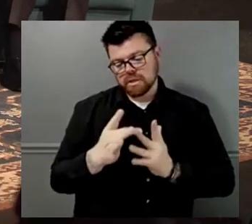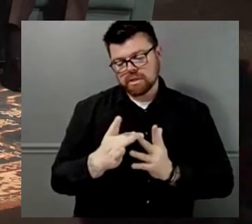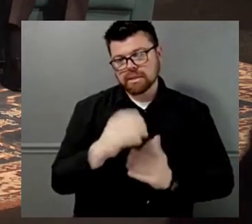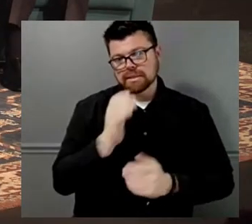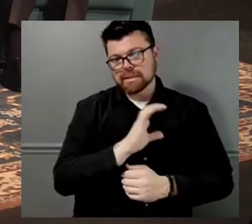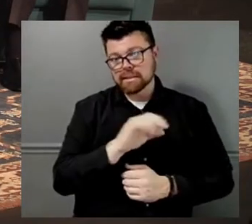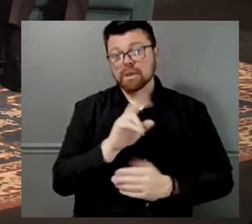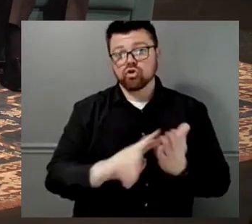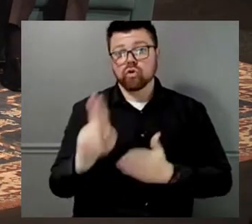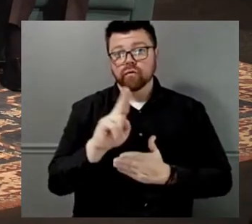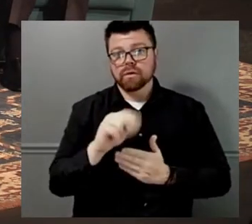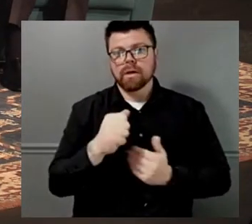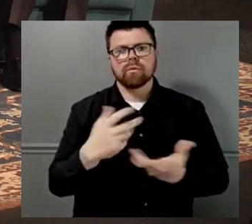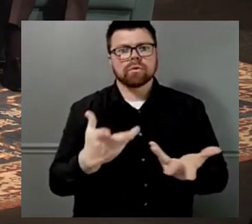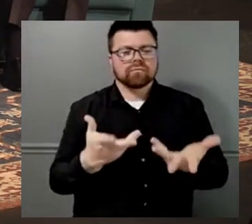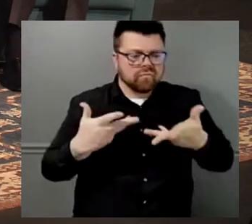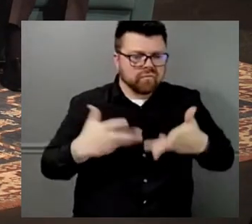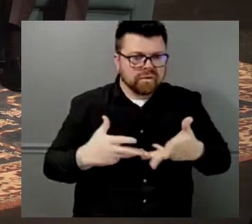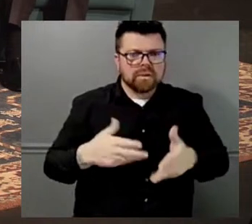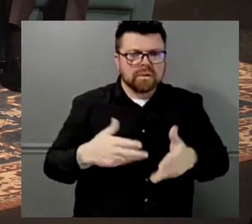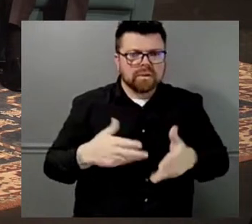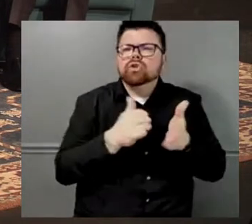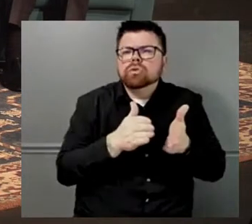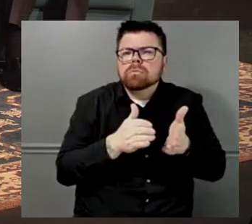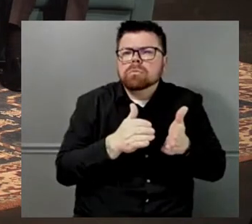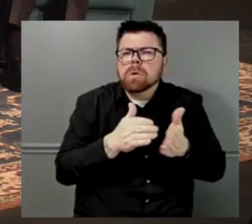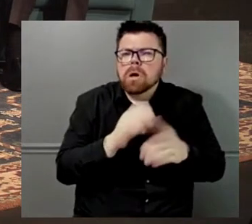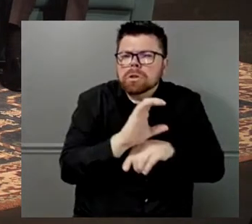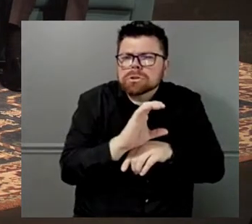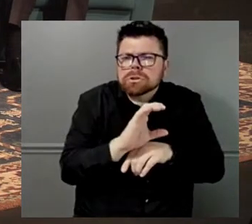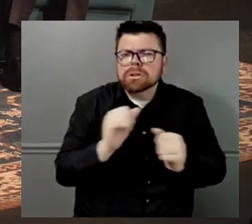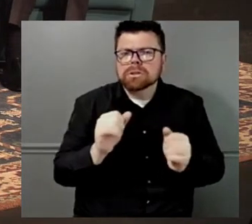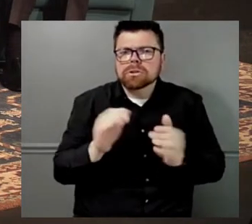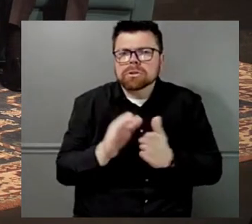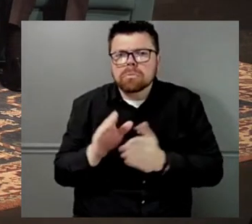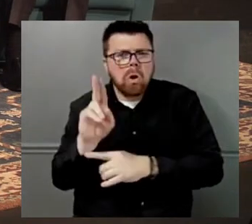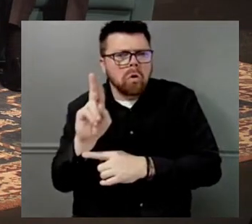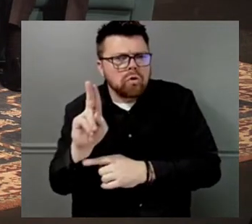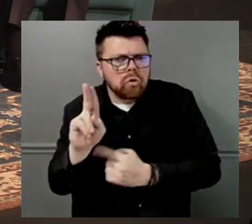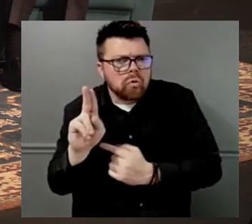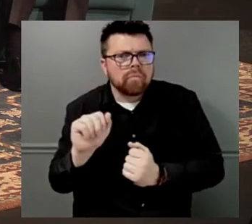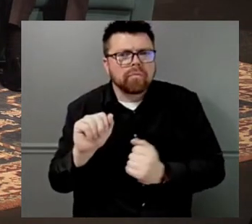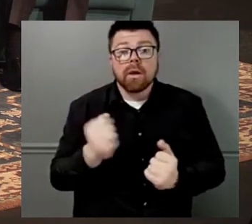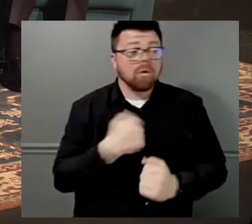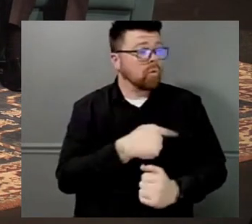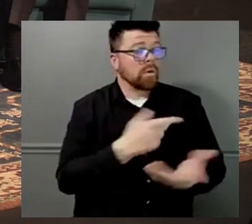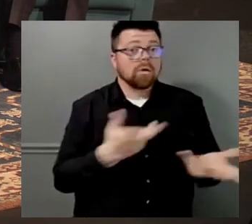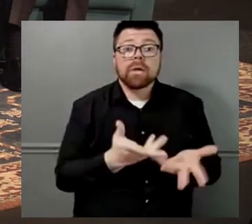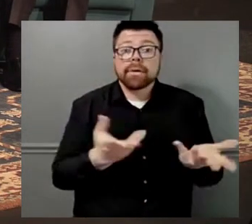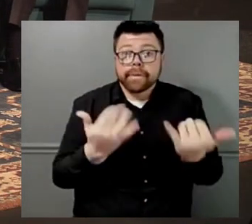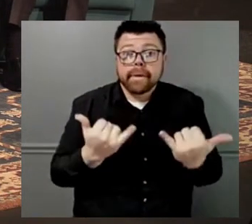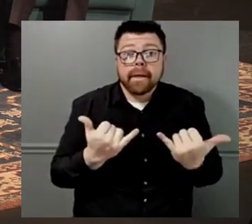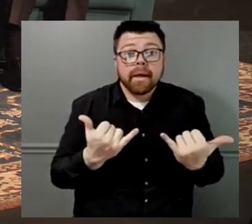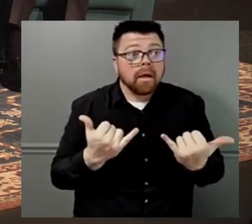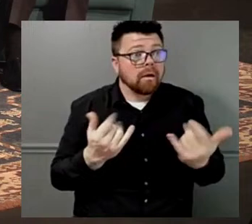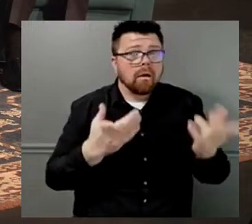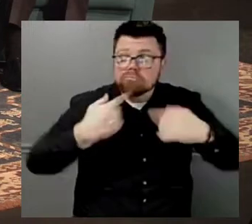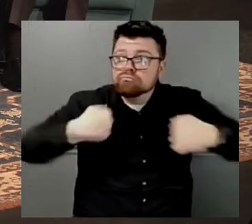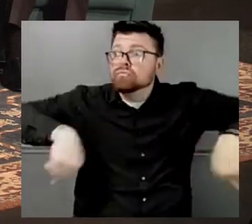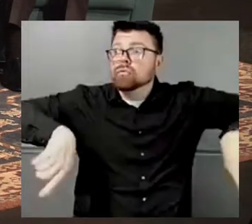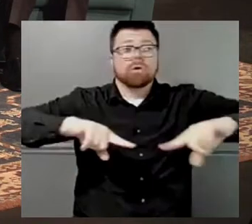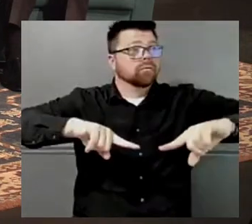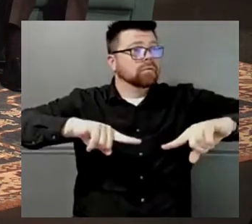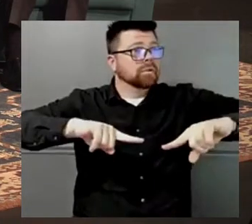but I want to end with small C and small U. We are all here today, students in a small C, small U